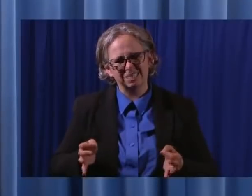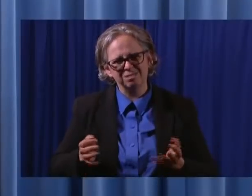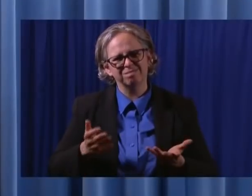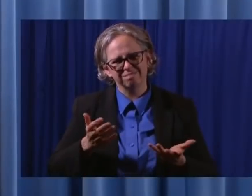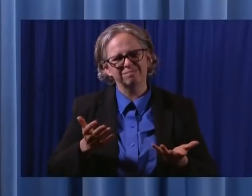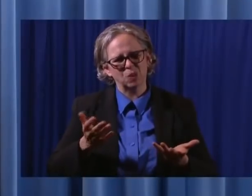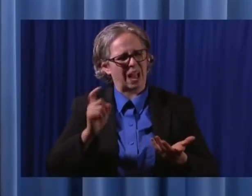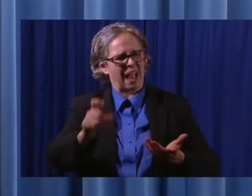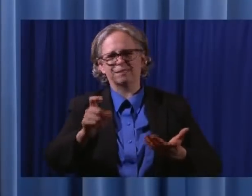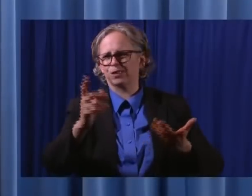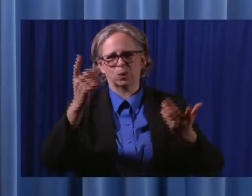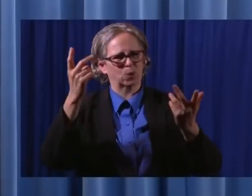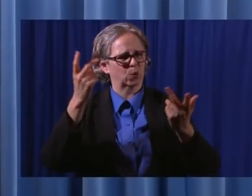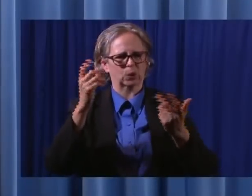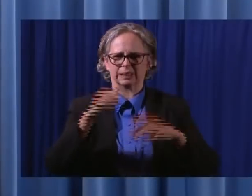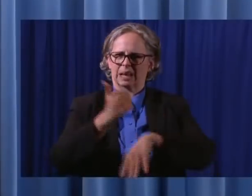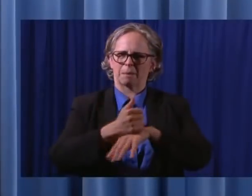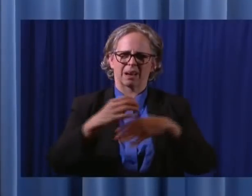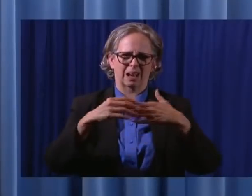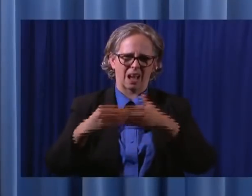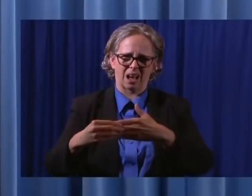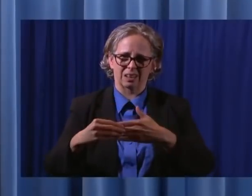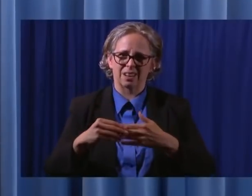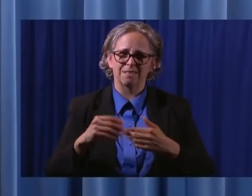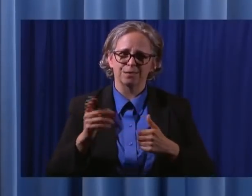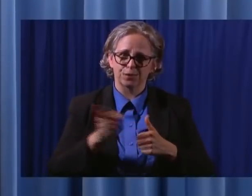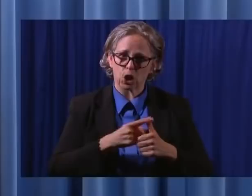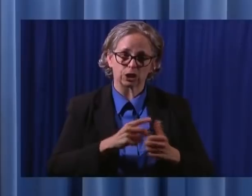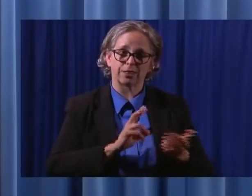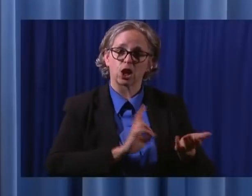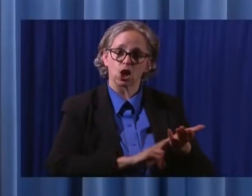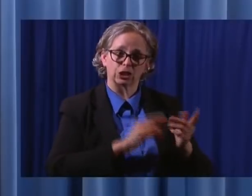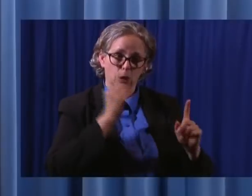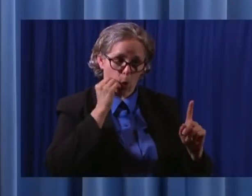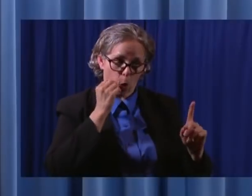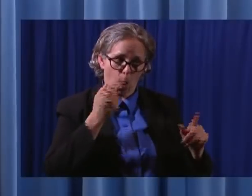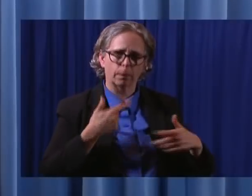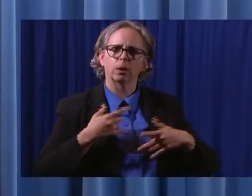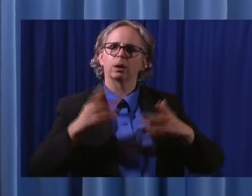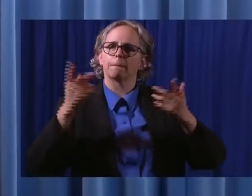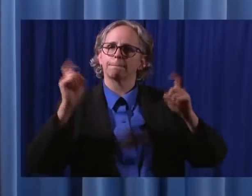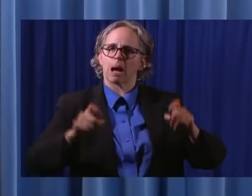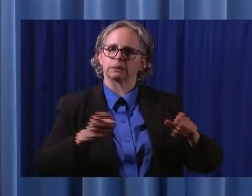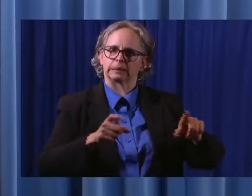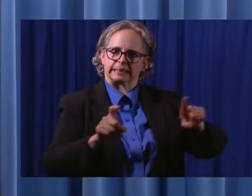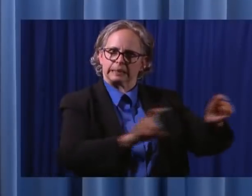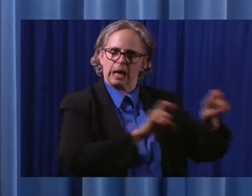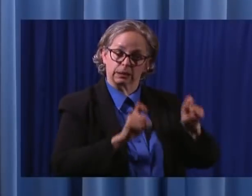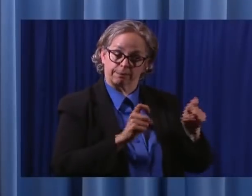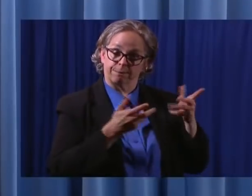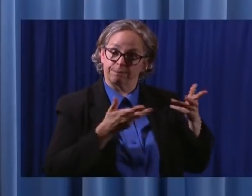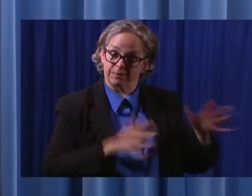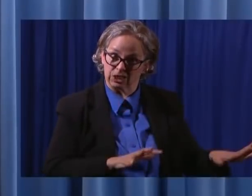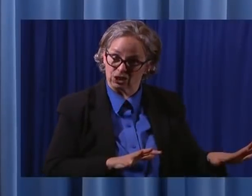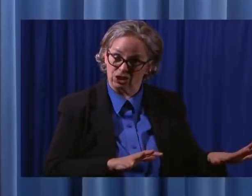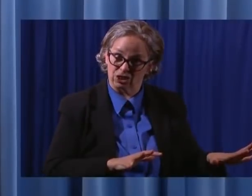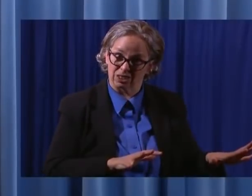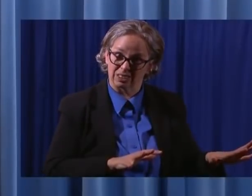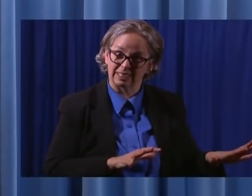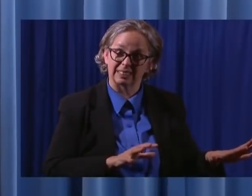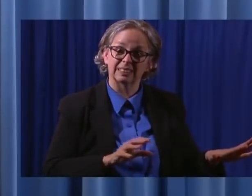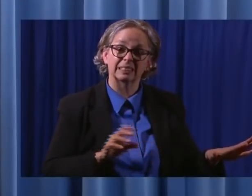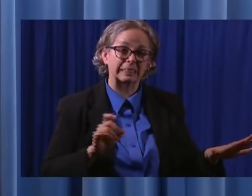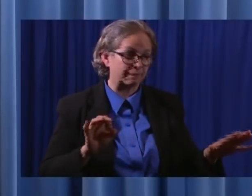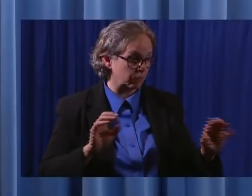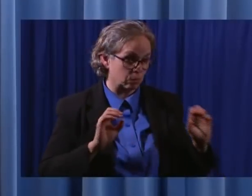that once testing is done in the nursing home, and if they don't have the virus in the nursing home,